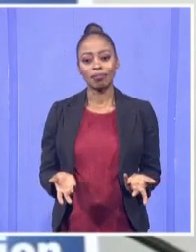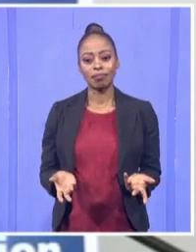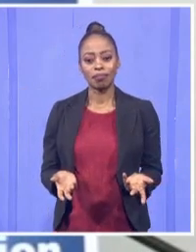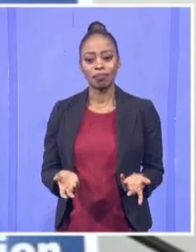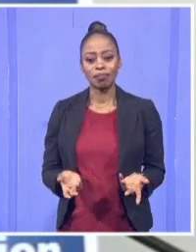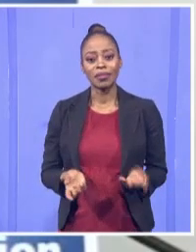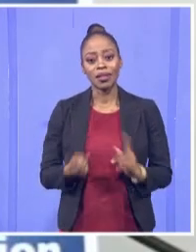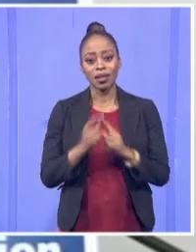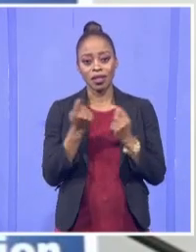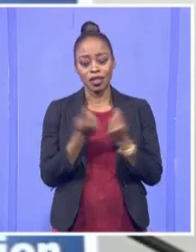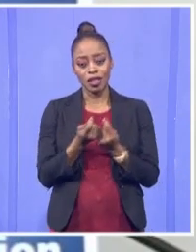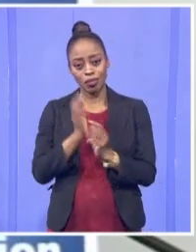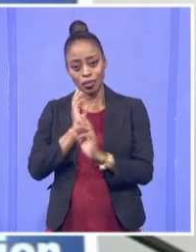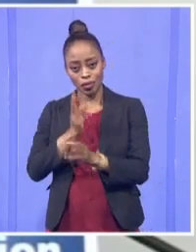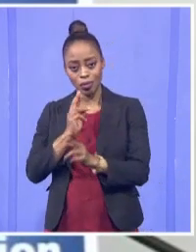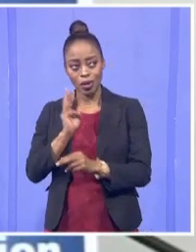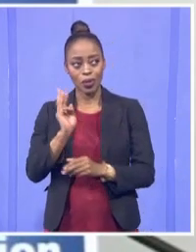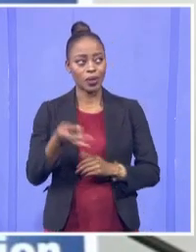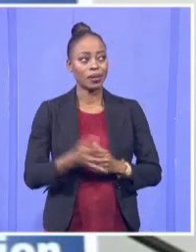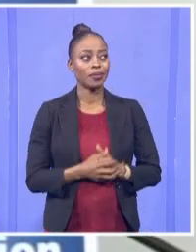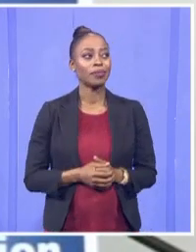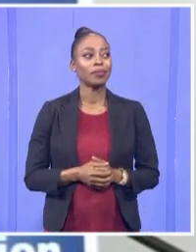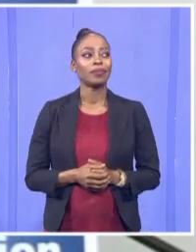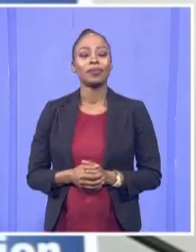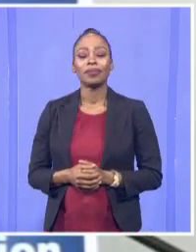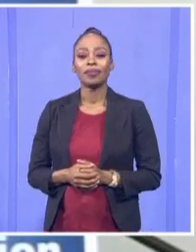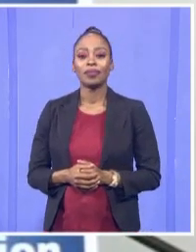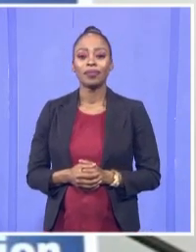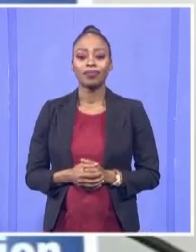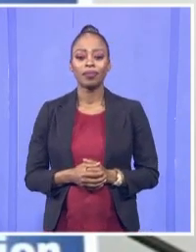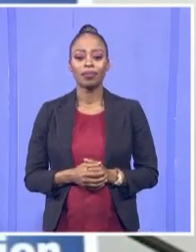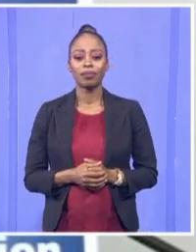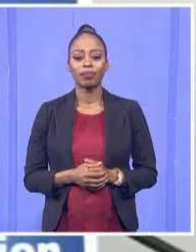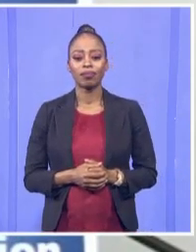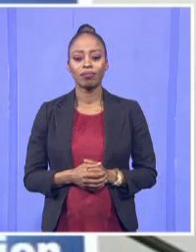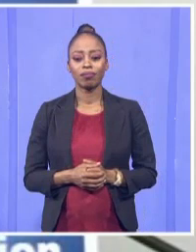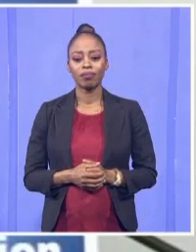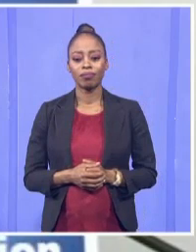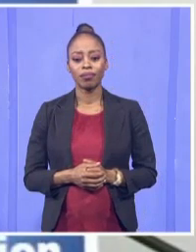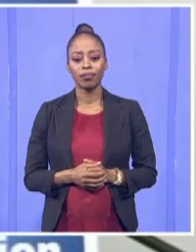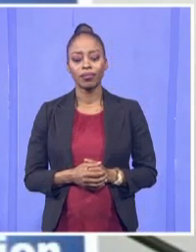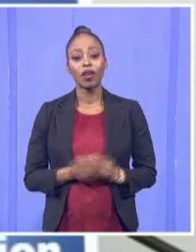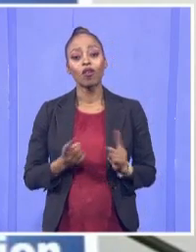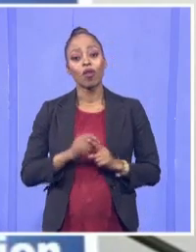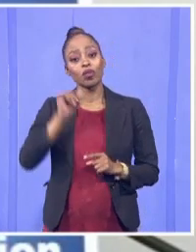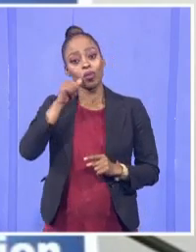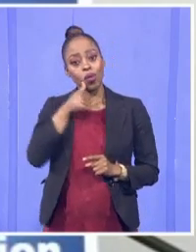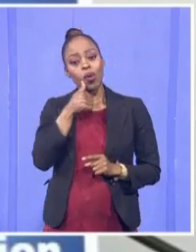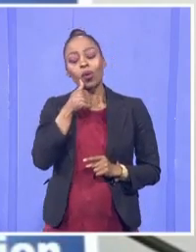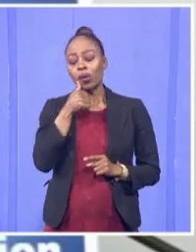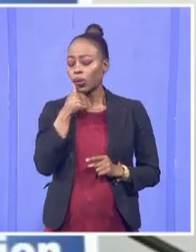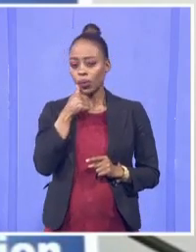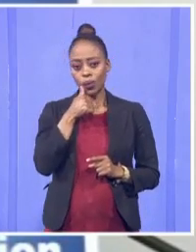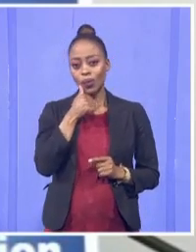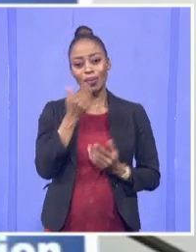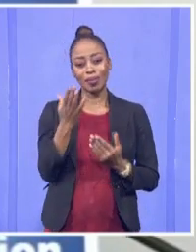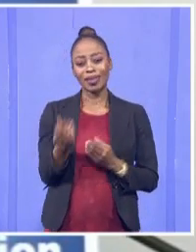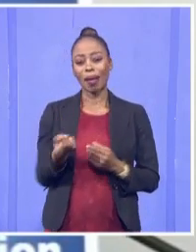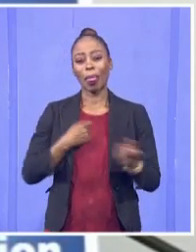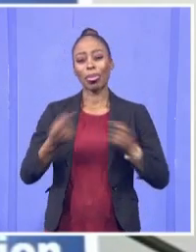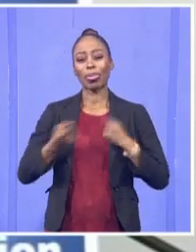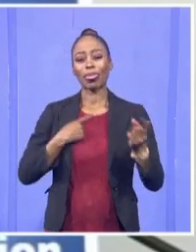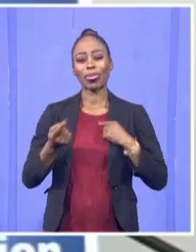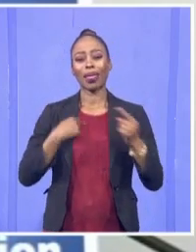the team will be in a position to respond. From tomorrow, we expect high volumes, of